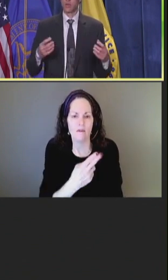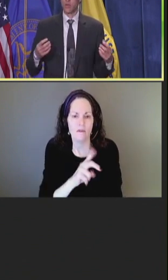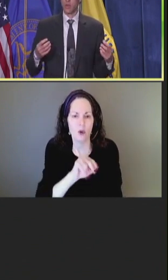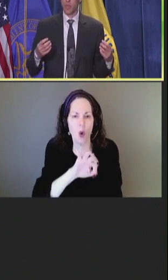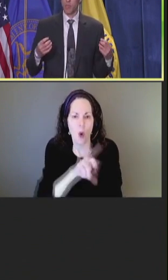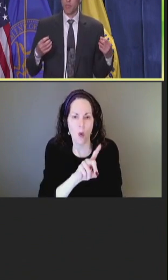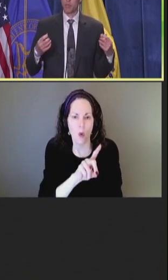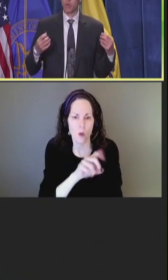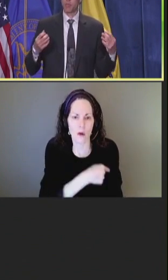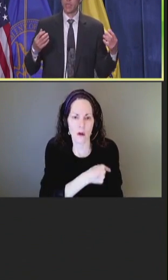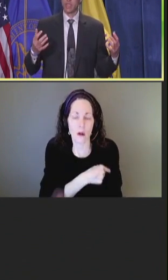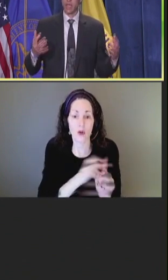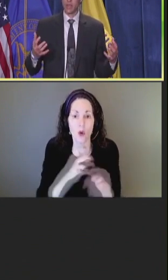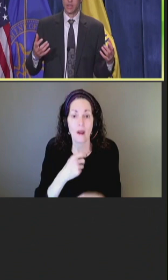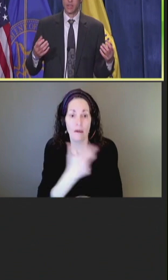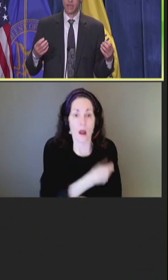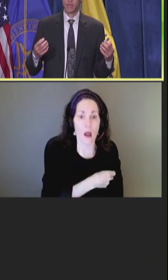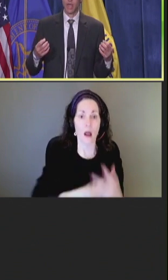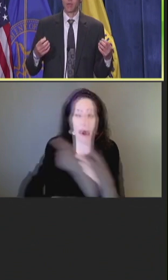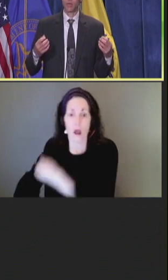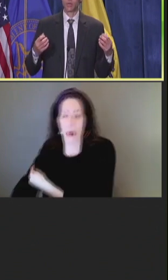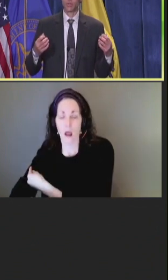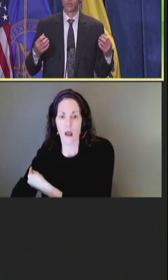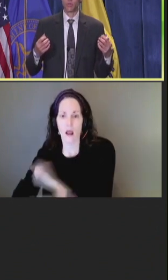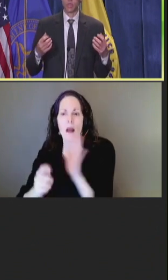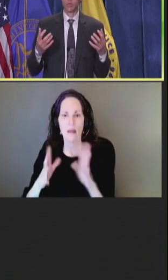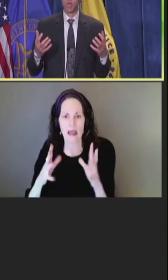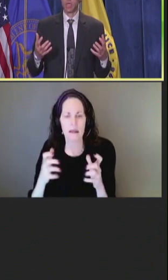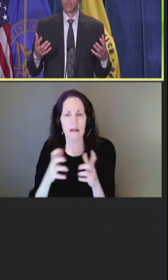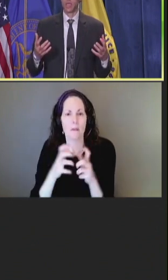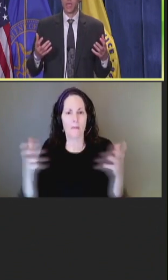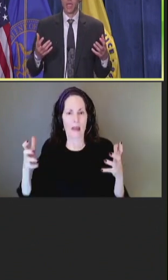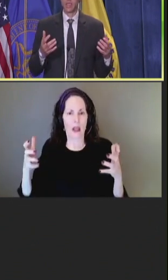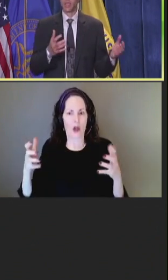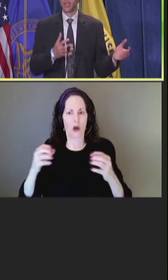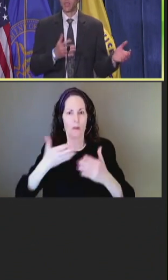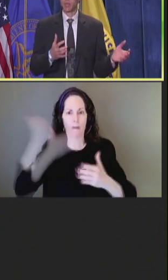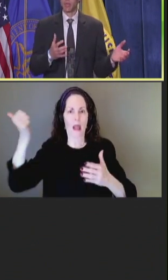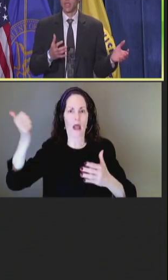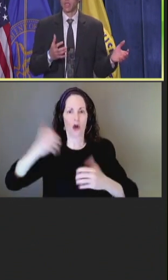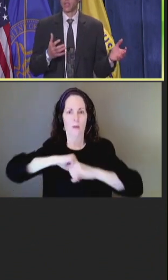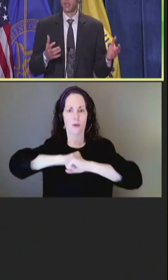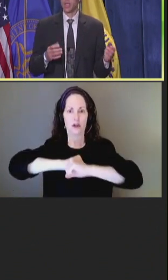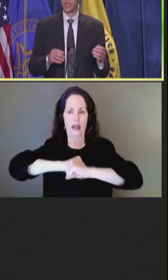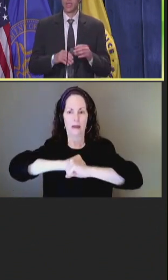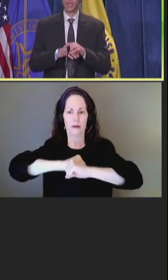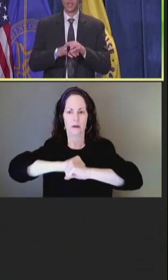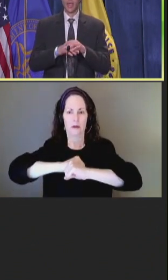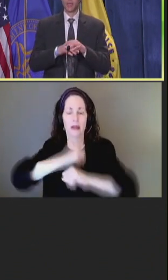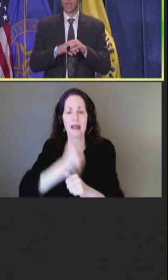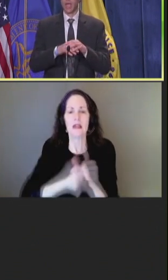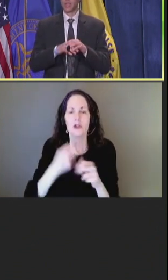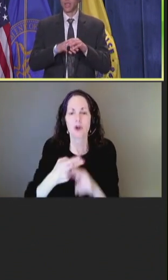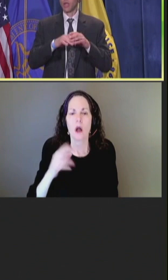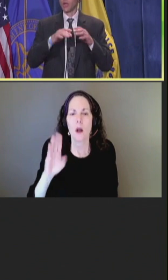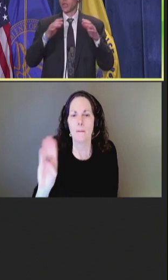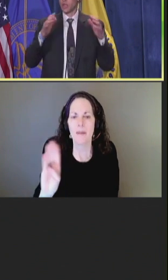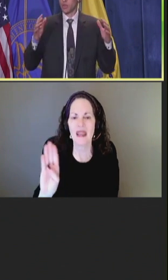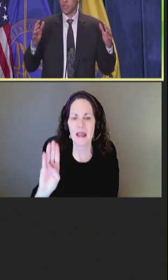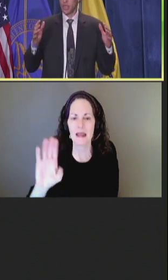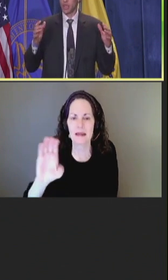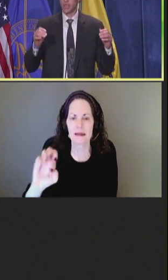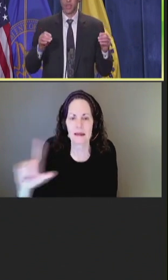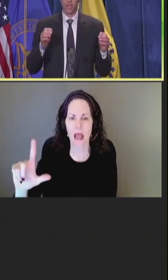of memory B cells that are available to respond. And since each memory B cell is unique, that implies a larger